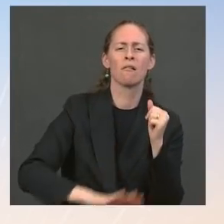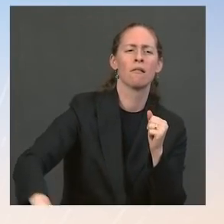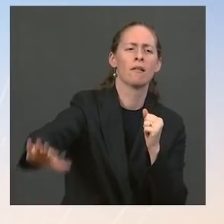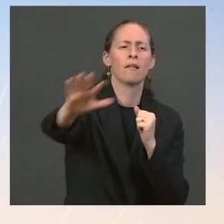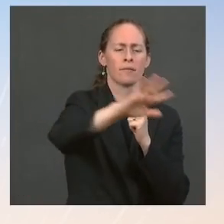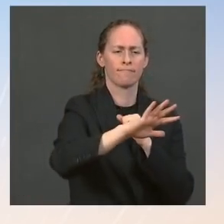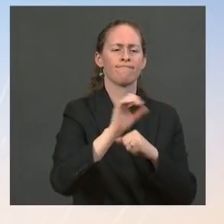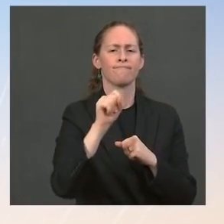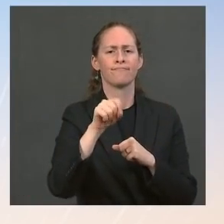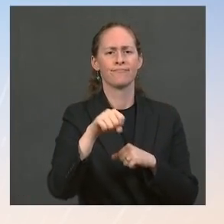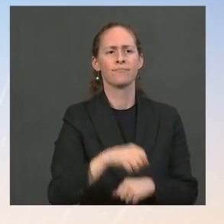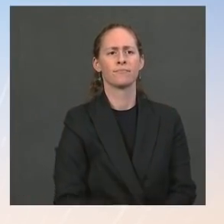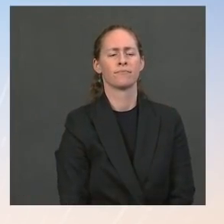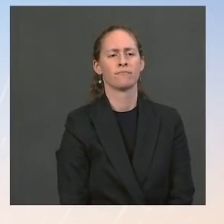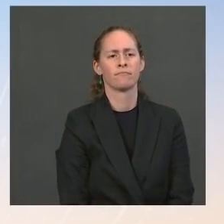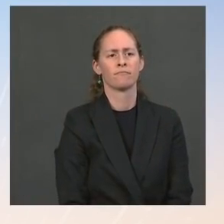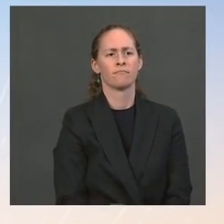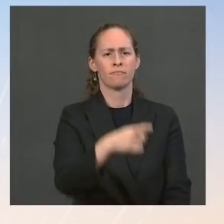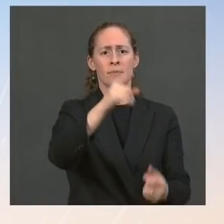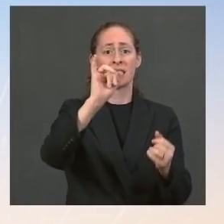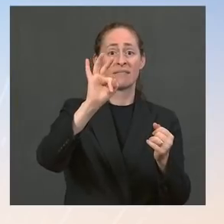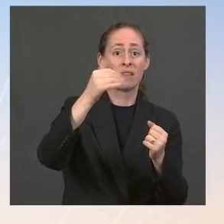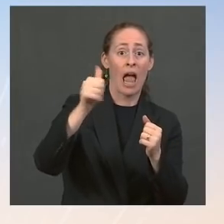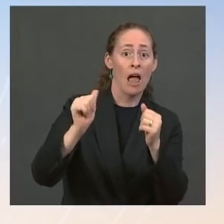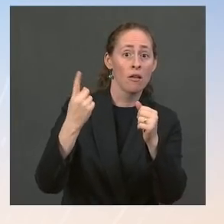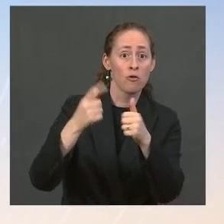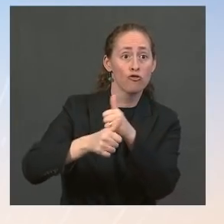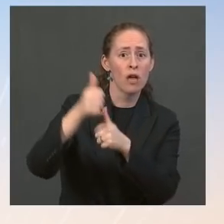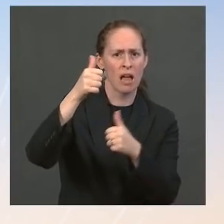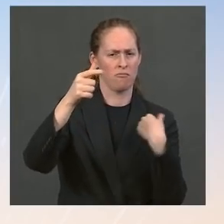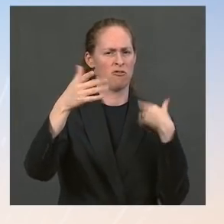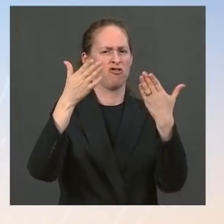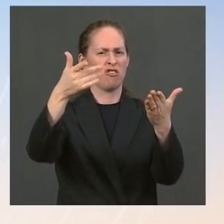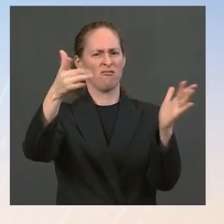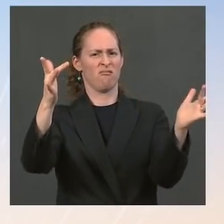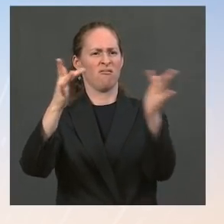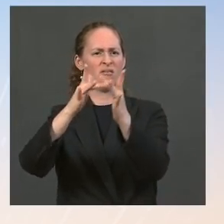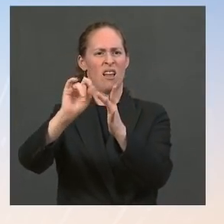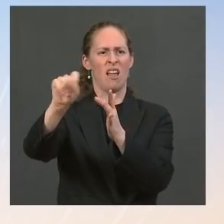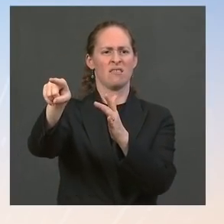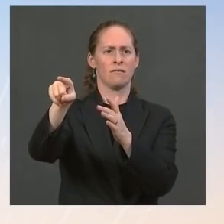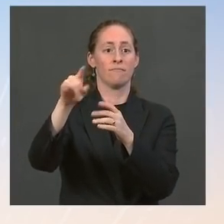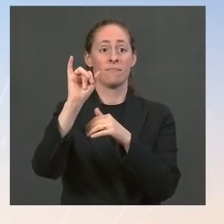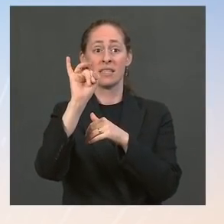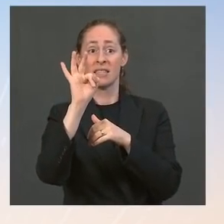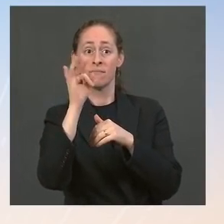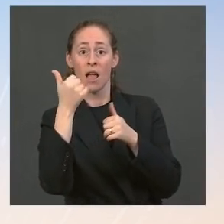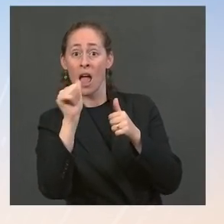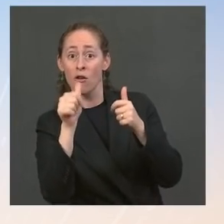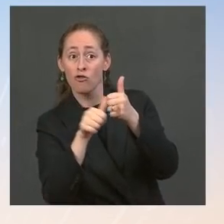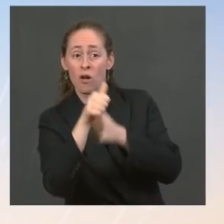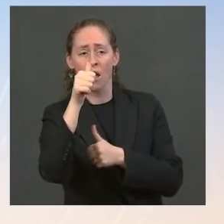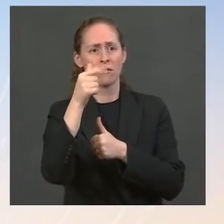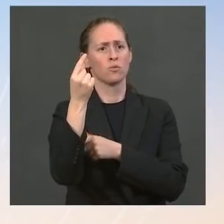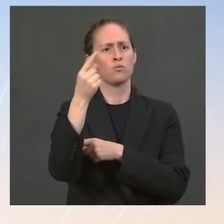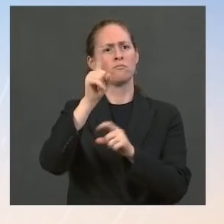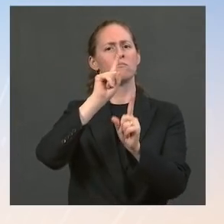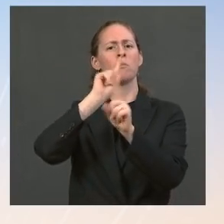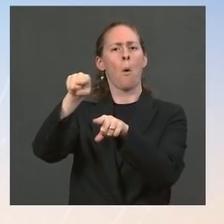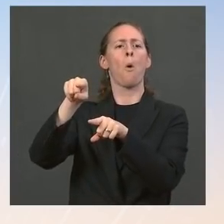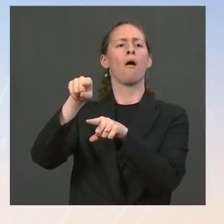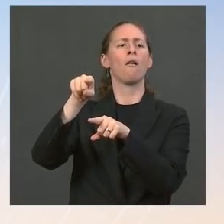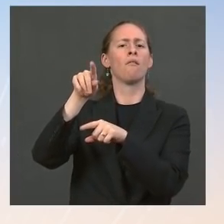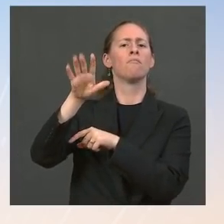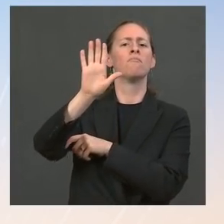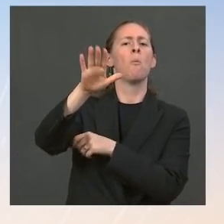certainly refer you to them about any specific threats, and we'd encourage individuals to report any threats they face to local and state law enforcement agencies. And